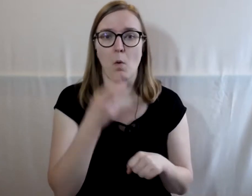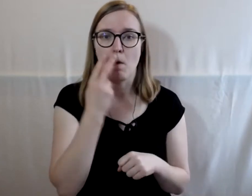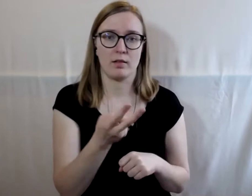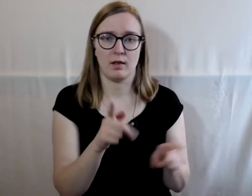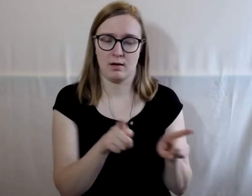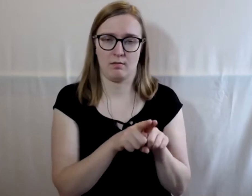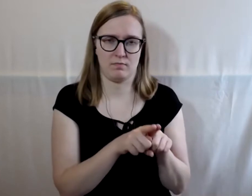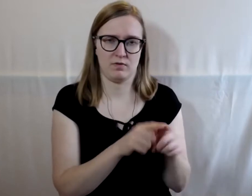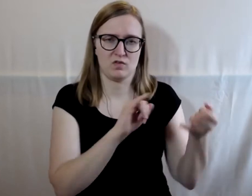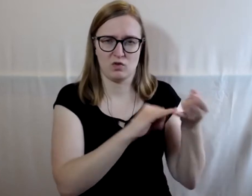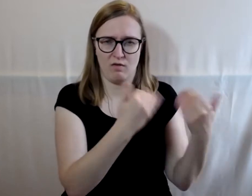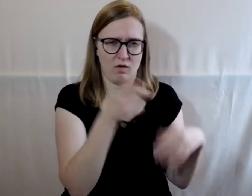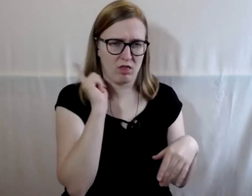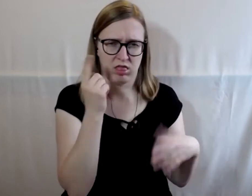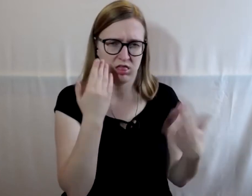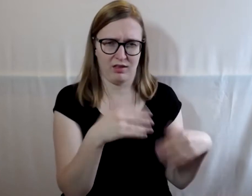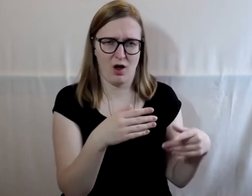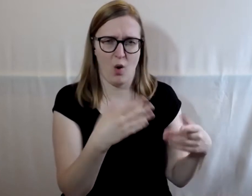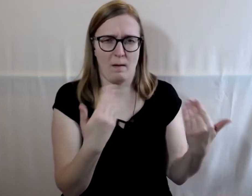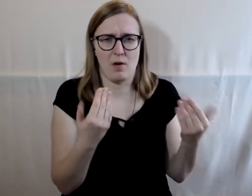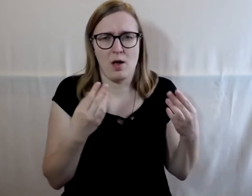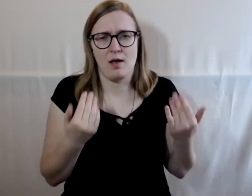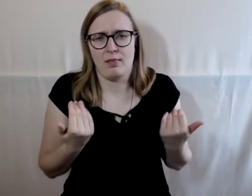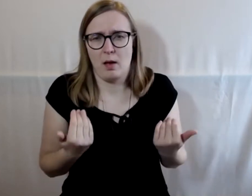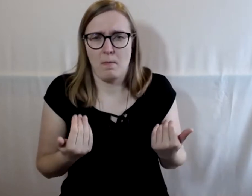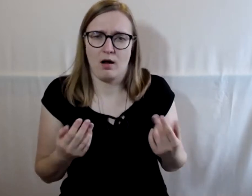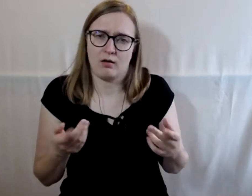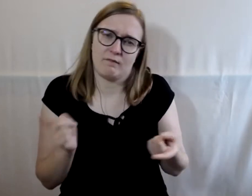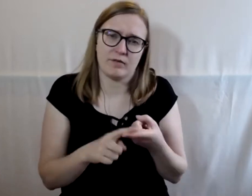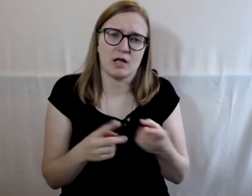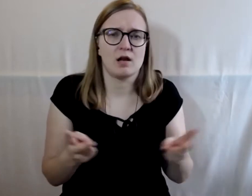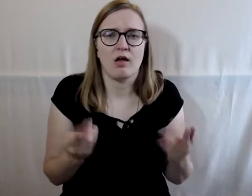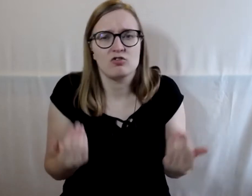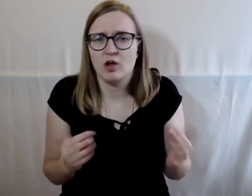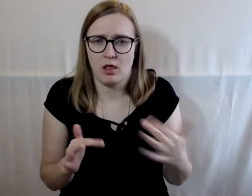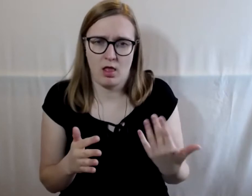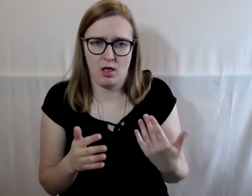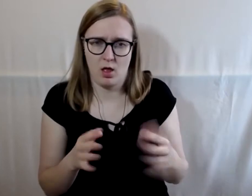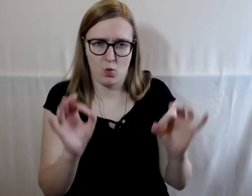best practice. So I would tend to favour,